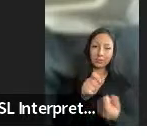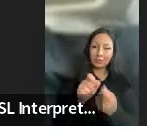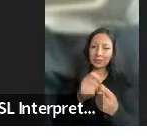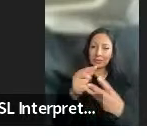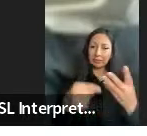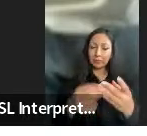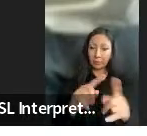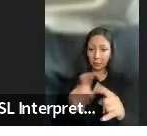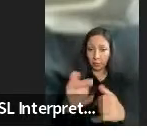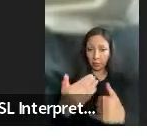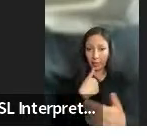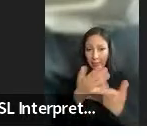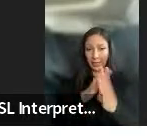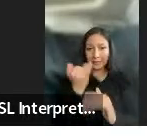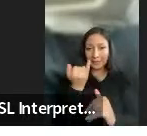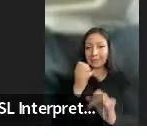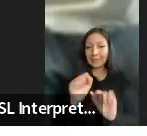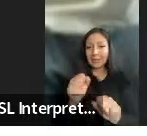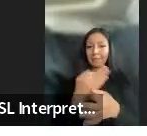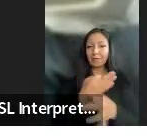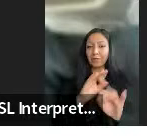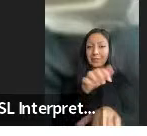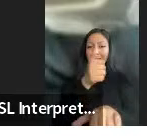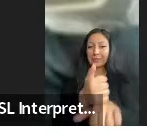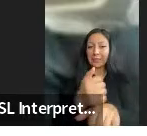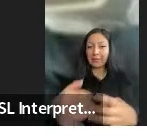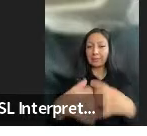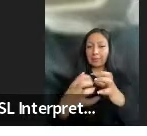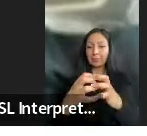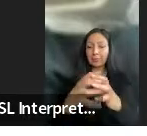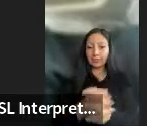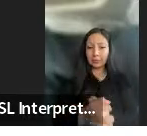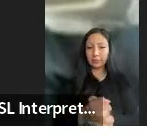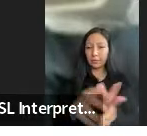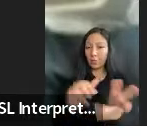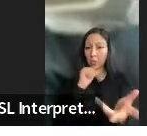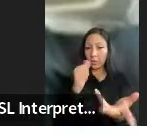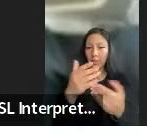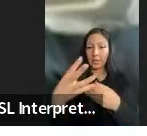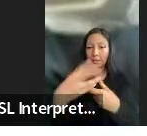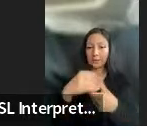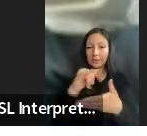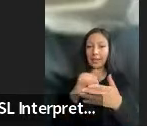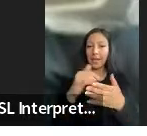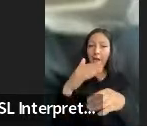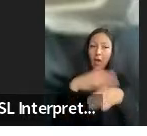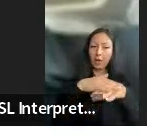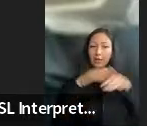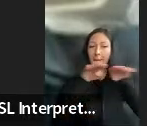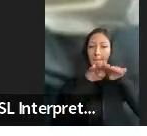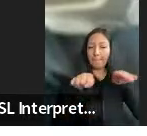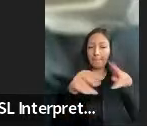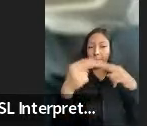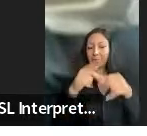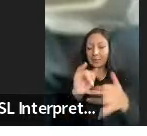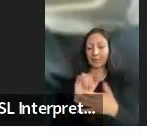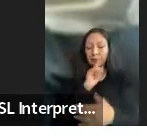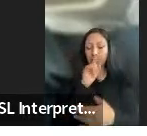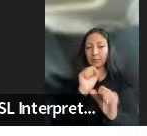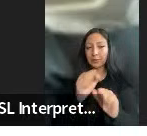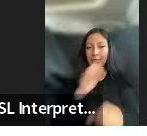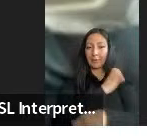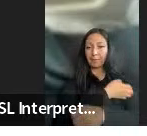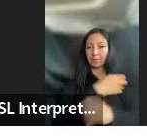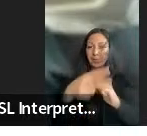And you had asked if they can be freestanding or not within or on a building, and that is true. In fact, energy storage can